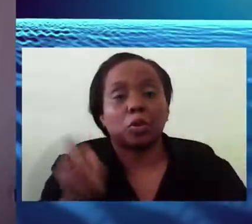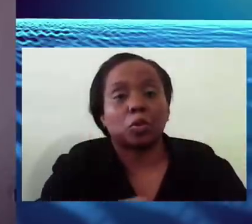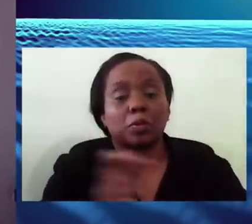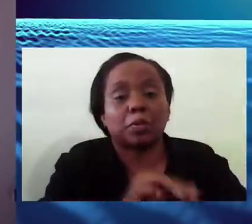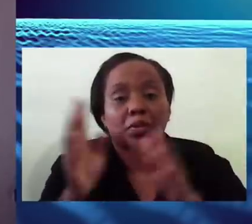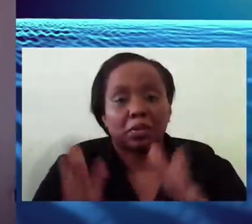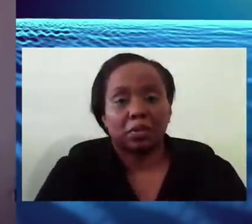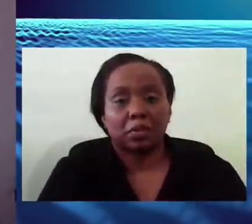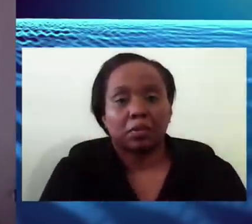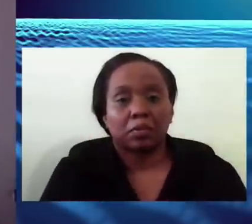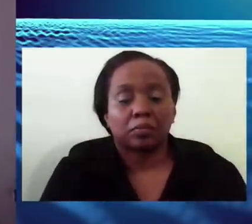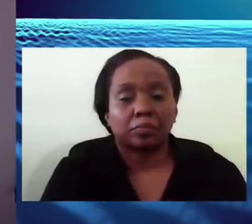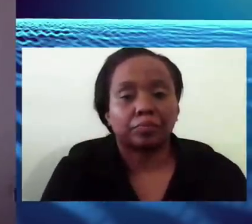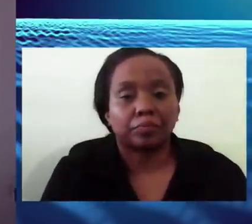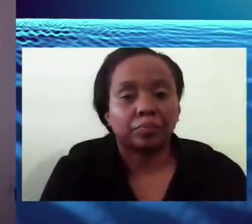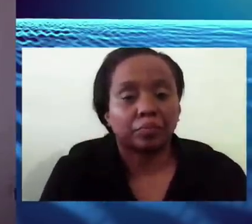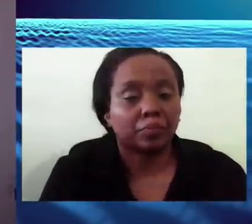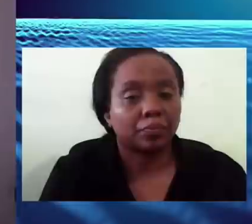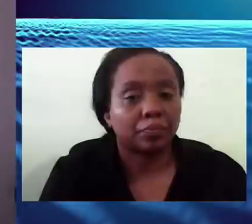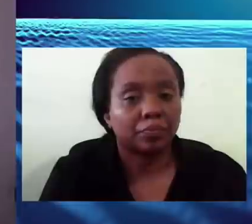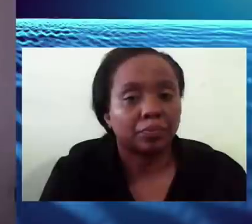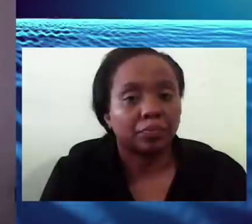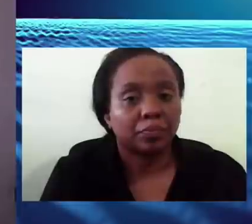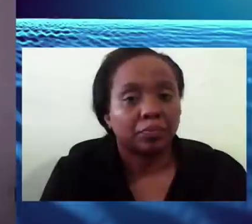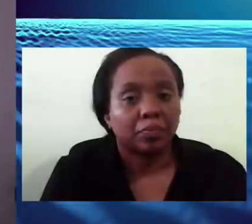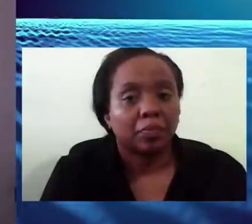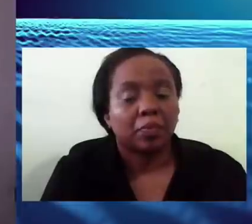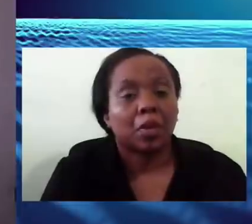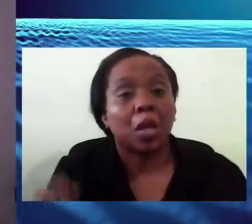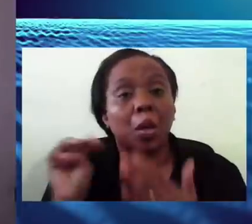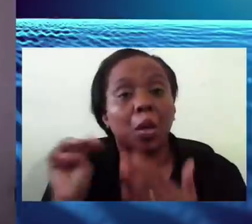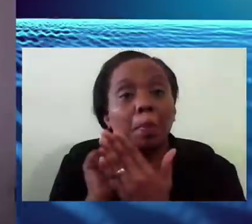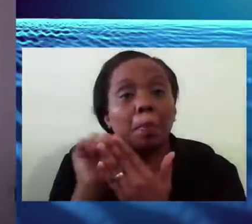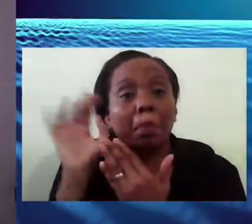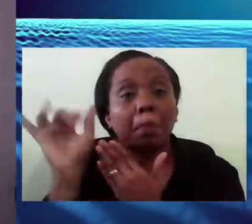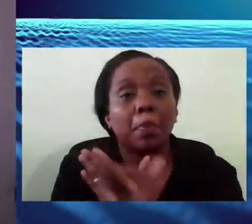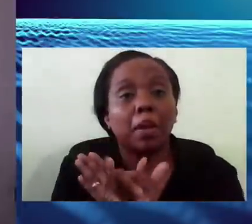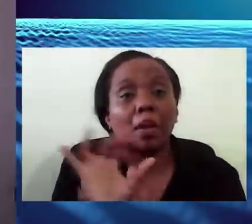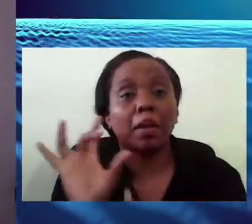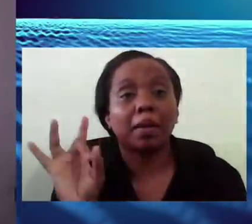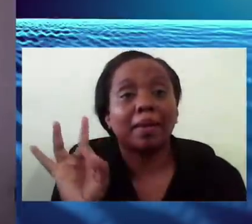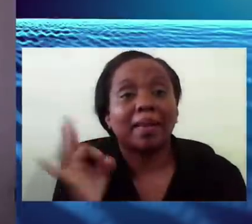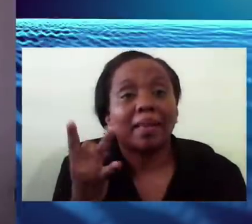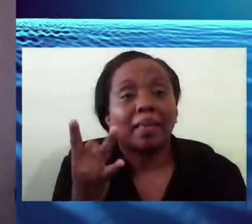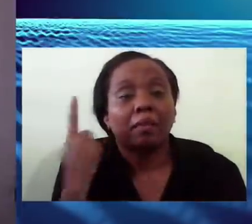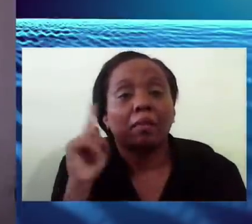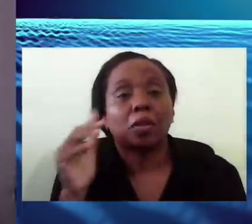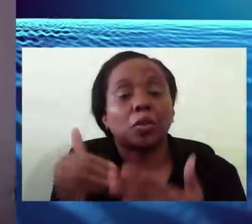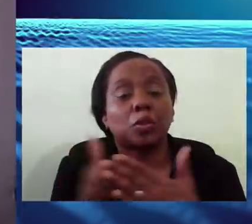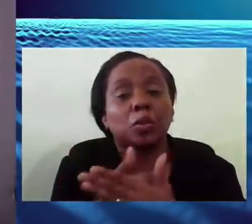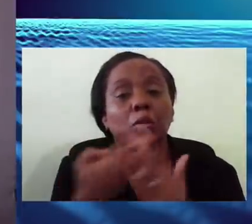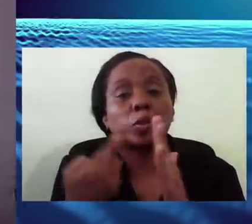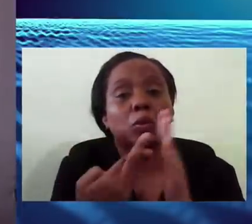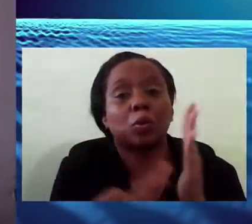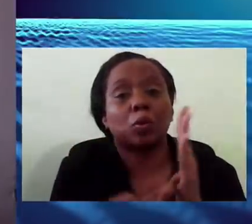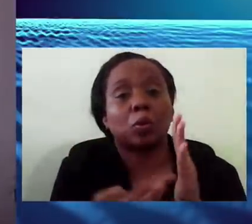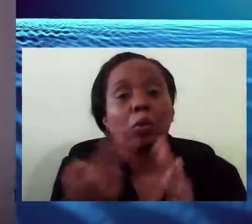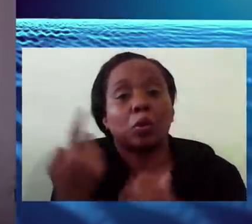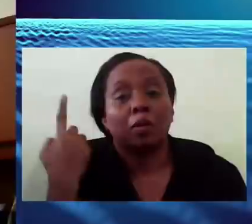still on track for the May 8th date for the new protocols as relates to the vaccinated